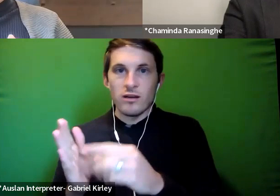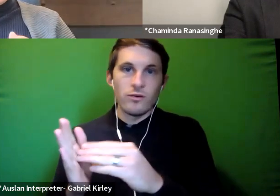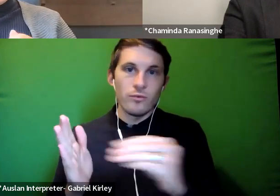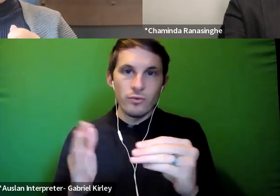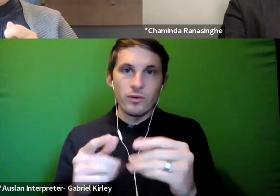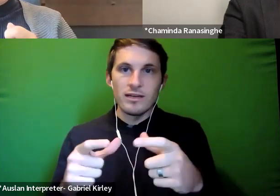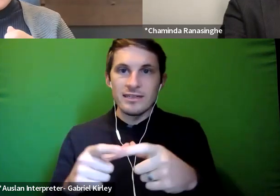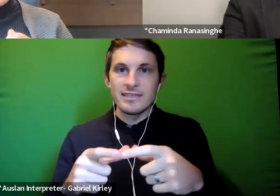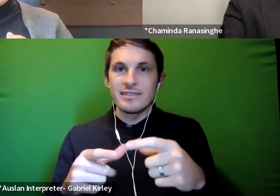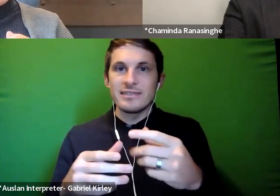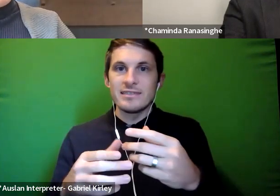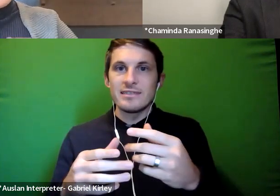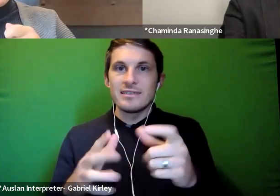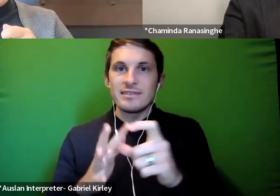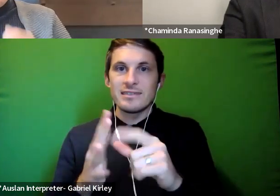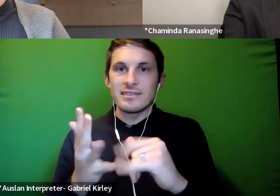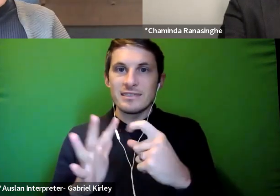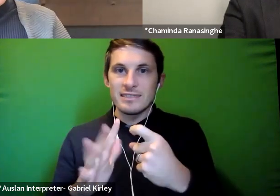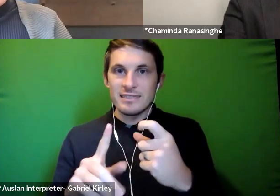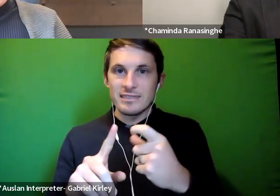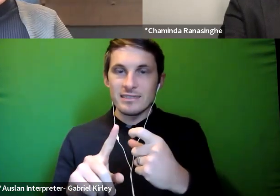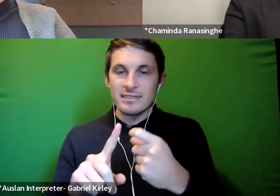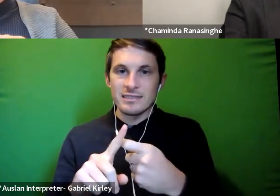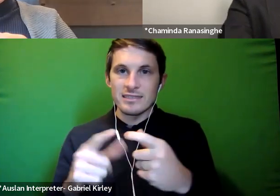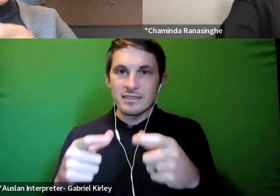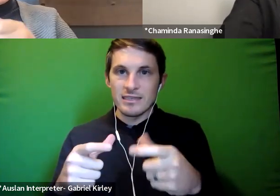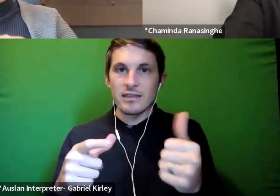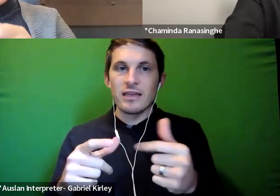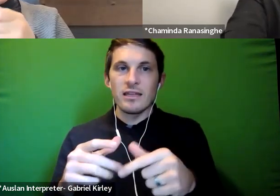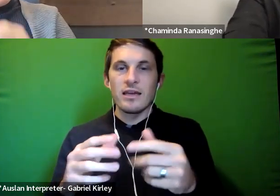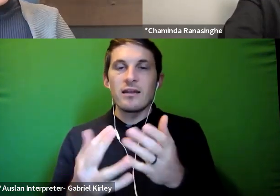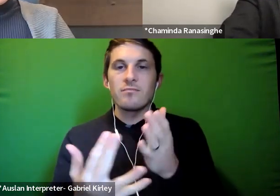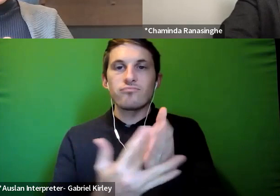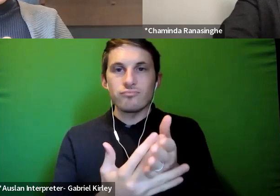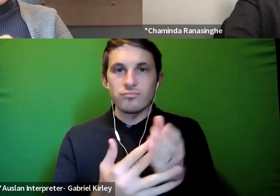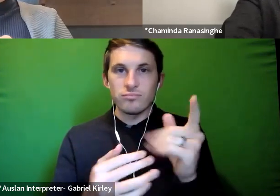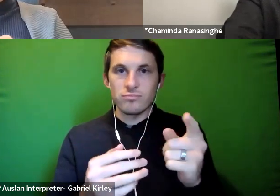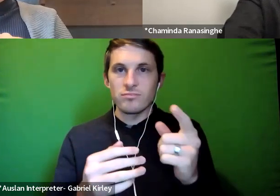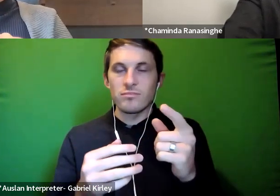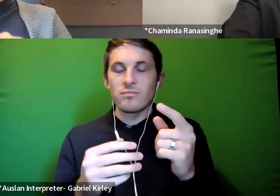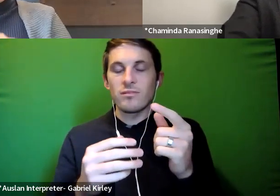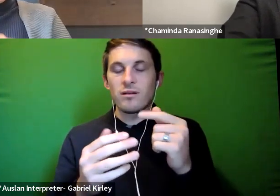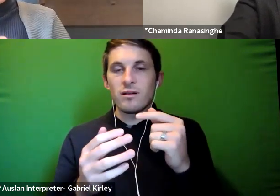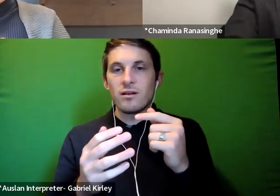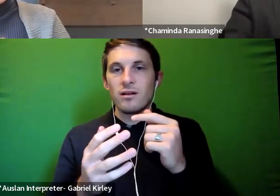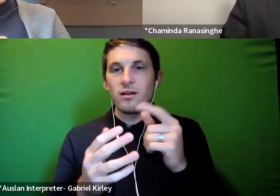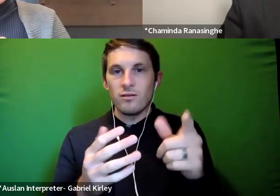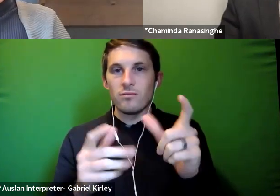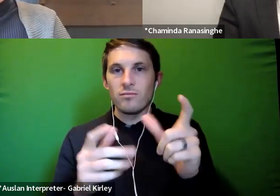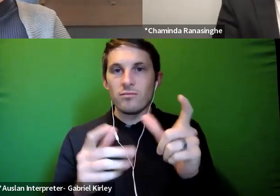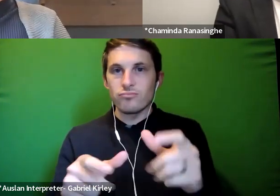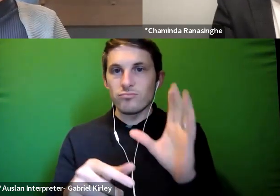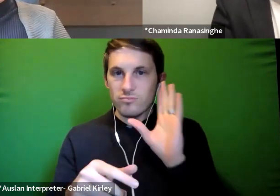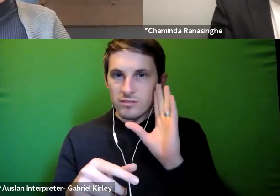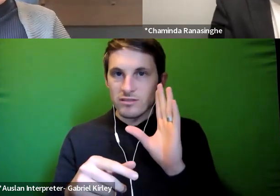and then getting a little pack and putting it in the mail and saying, like, here's a week of your studies for